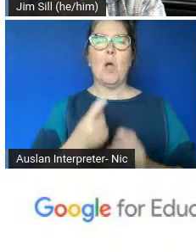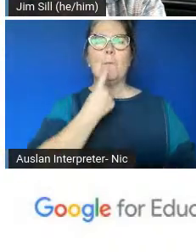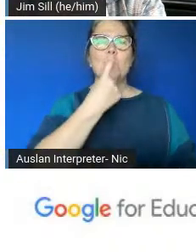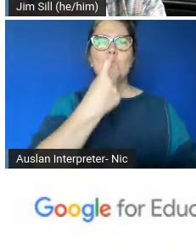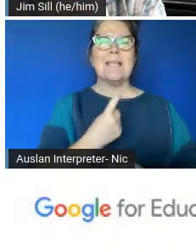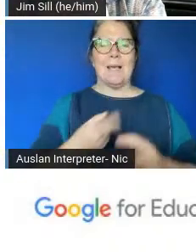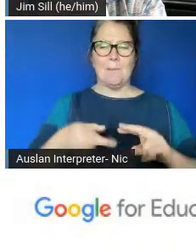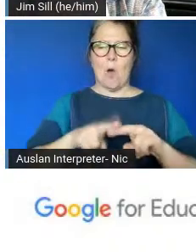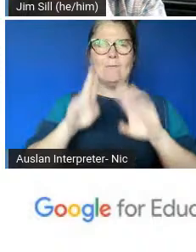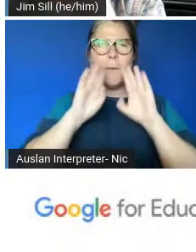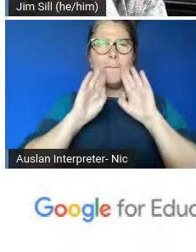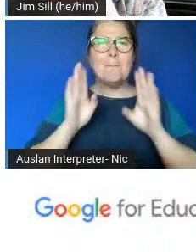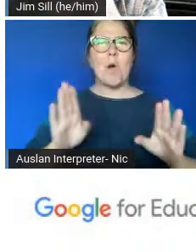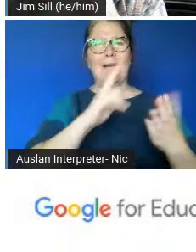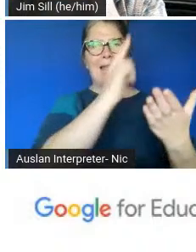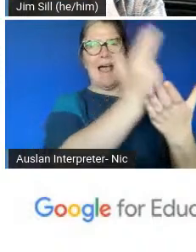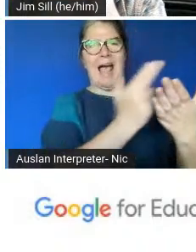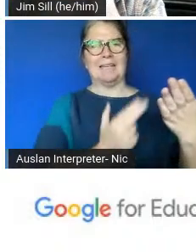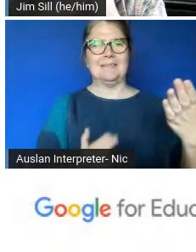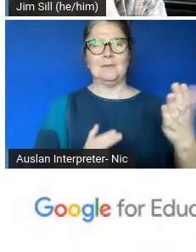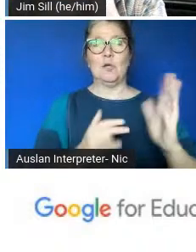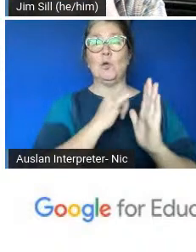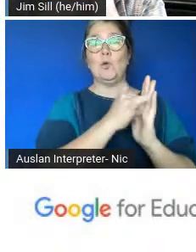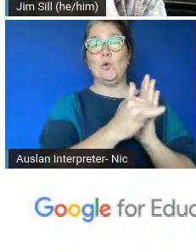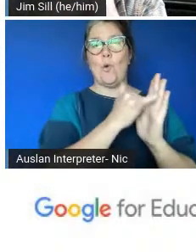Art, New York.